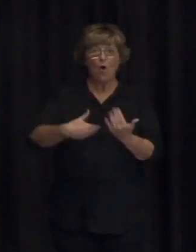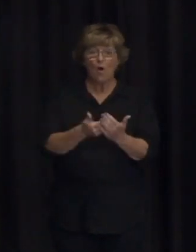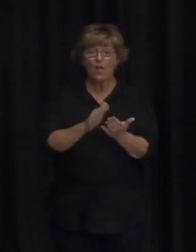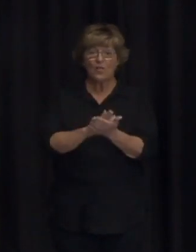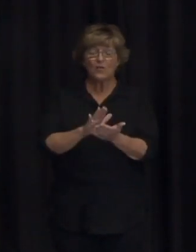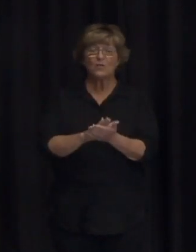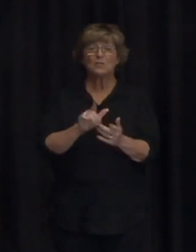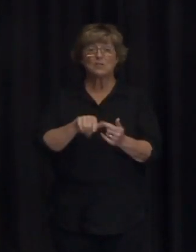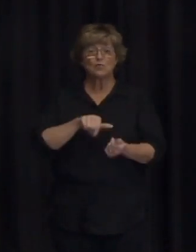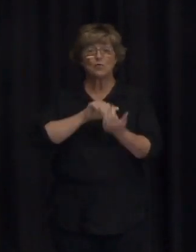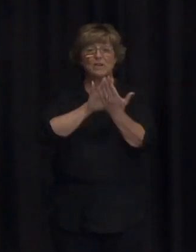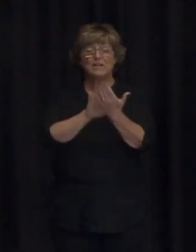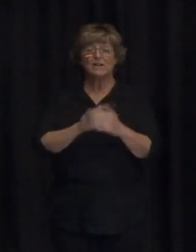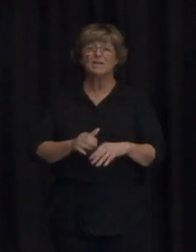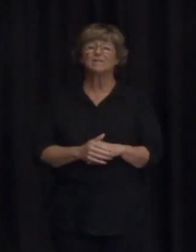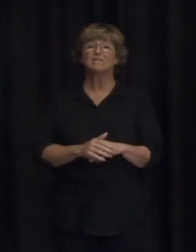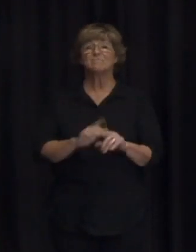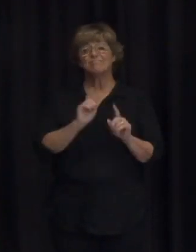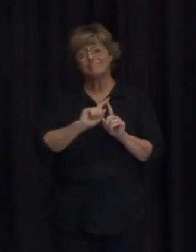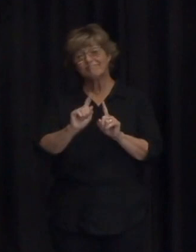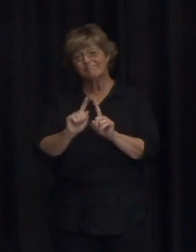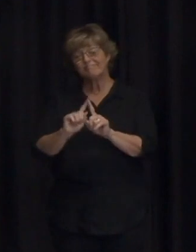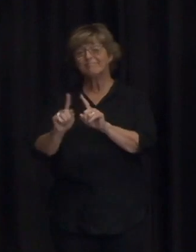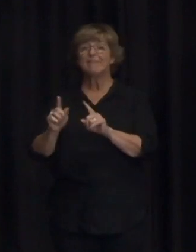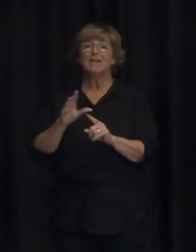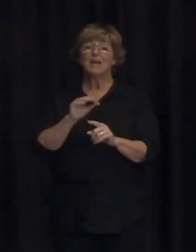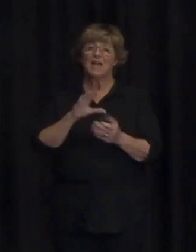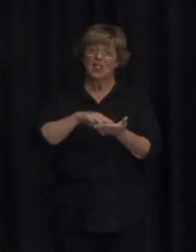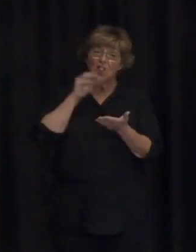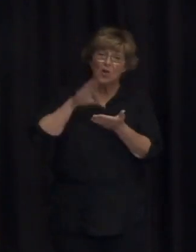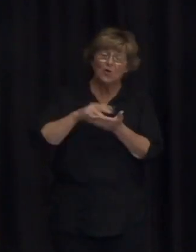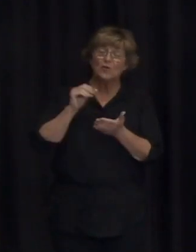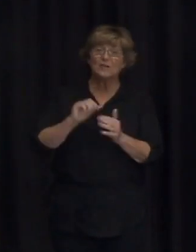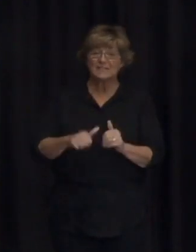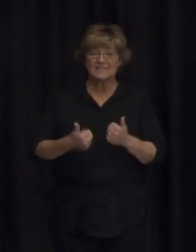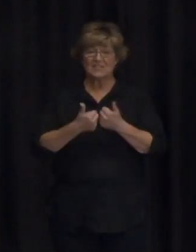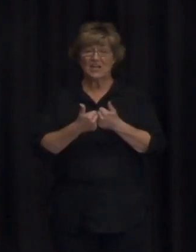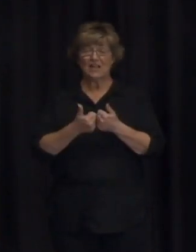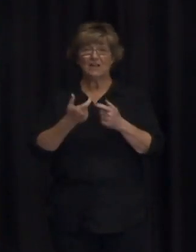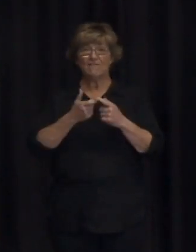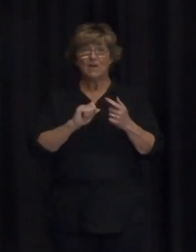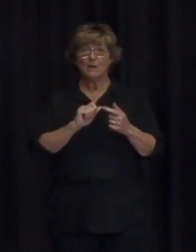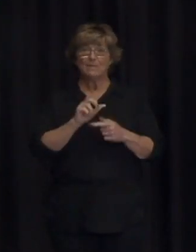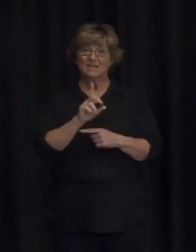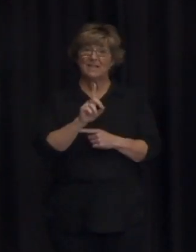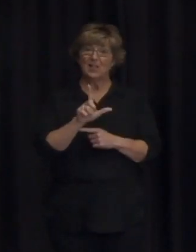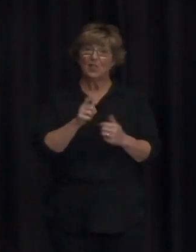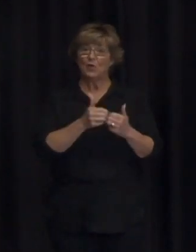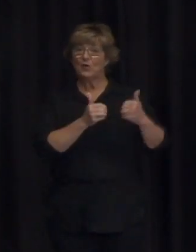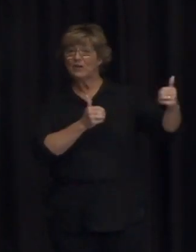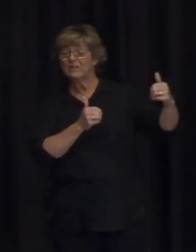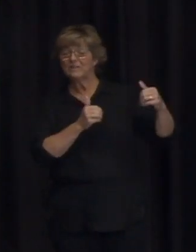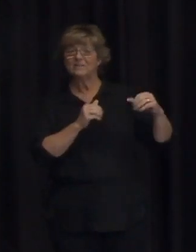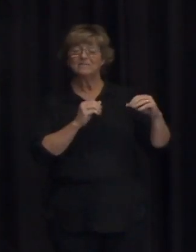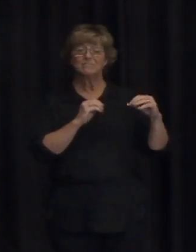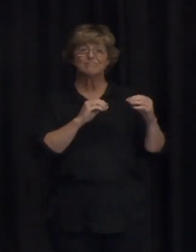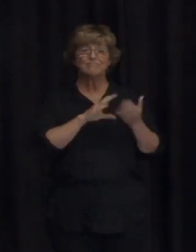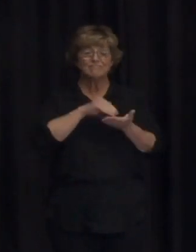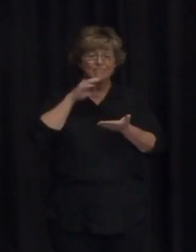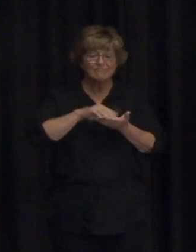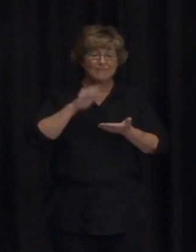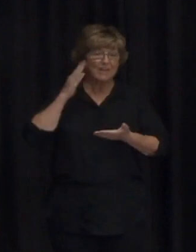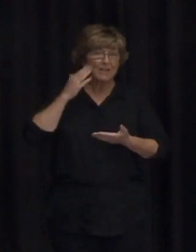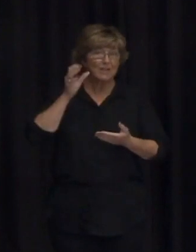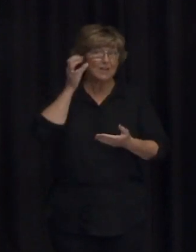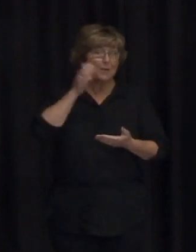help them address lost learning time and learning challenges caused by distance learning. I'm especially supportive